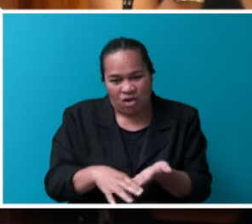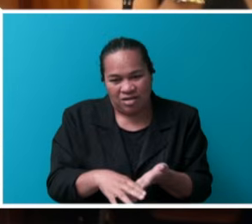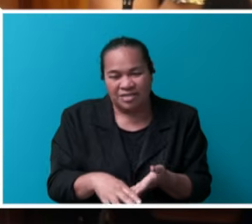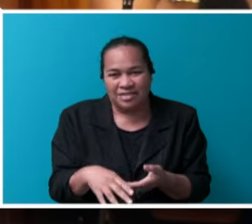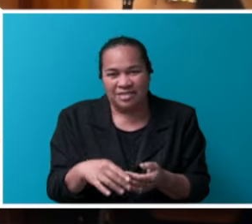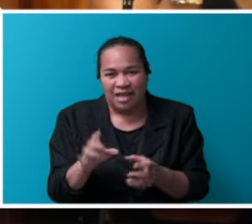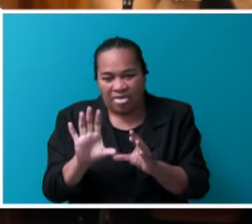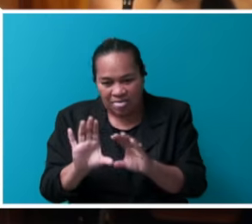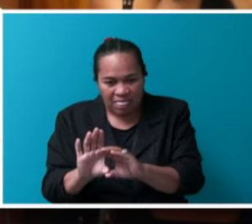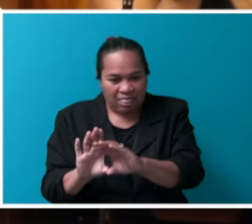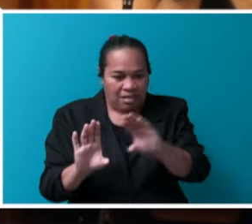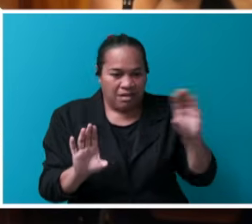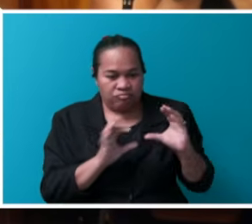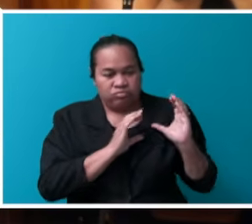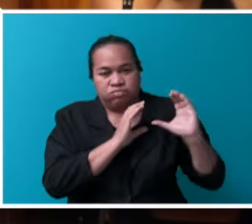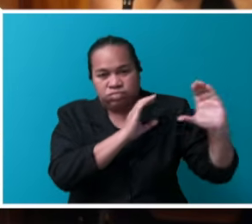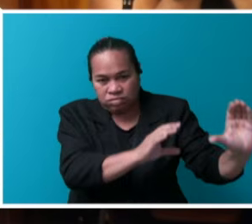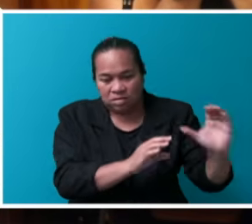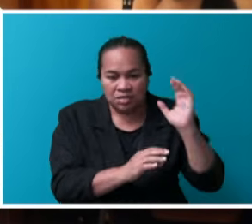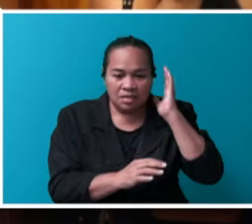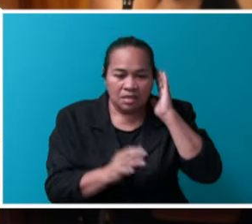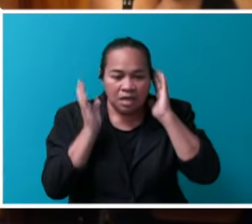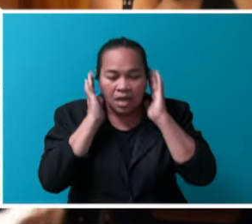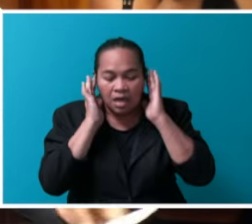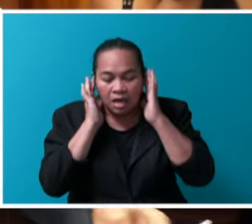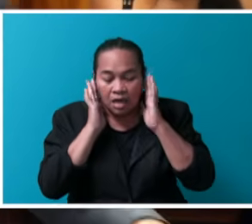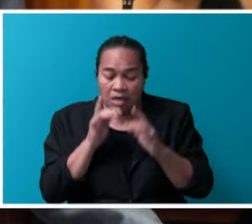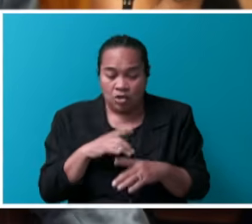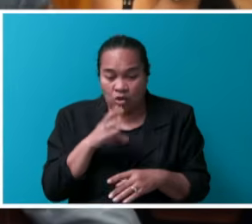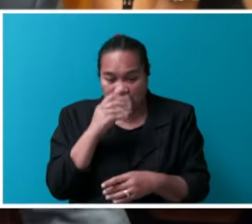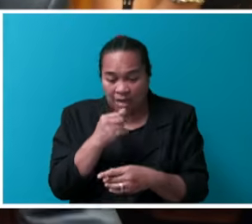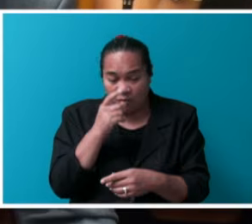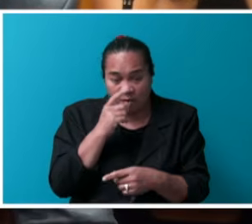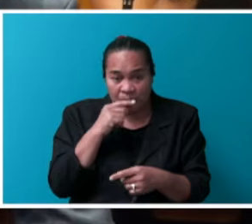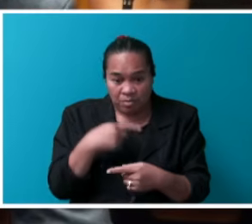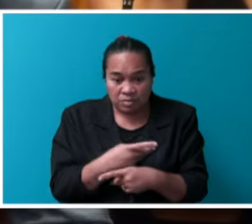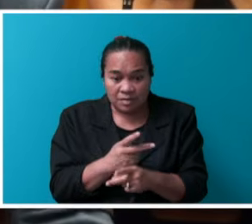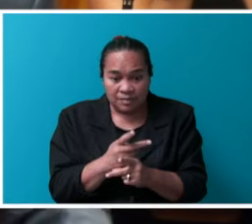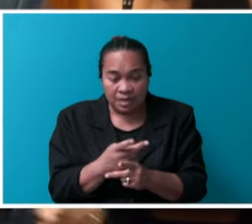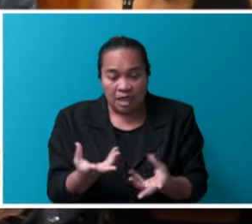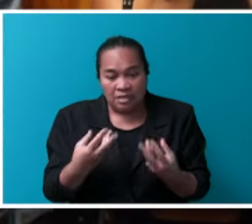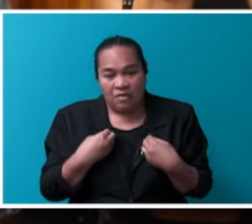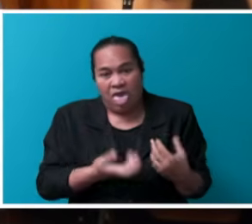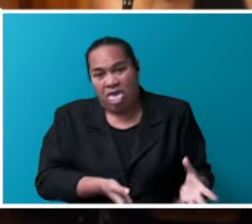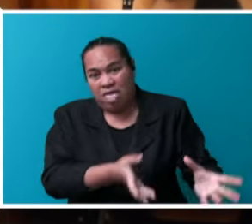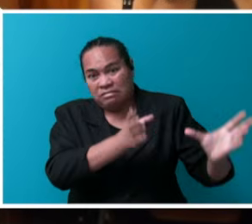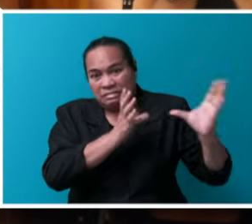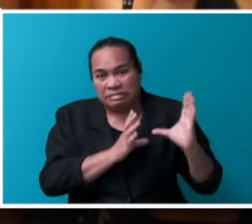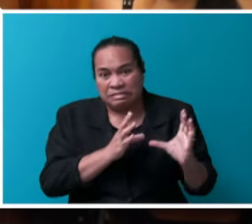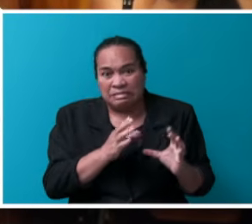Mr. Speaker, we've been saying some of our domestic manufacturers and producers have been receiving heavy tariff protection for